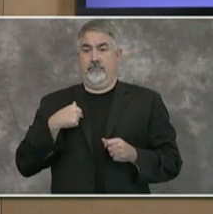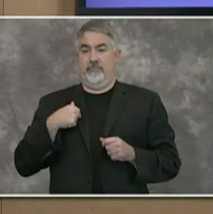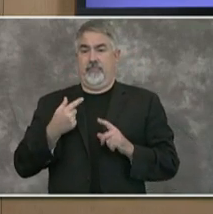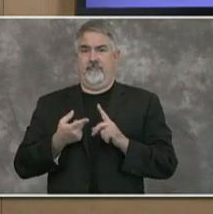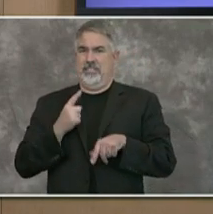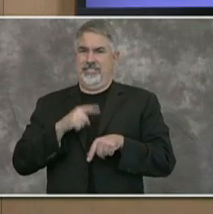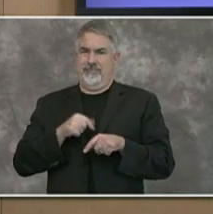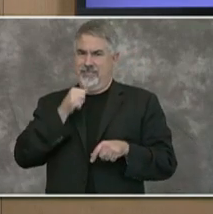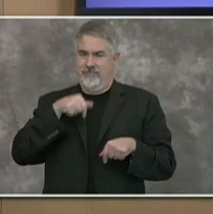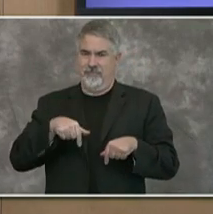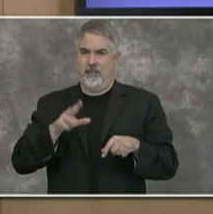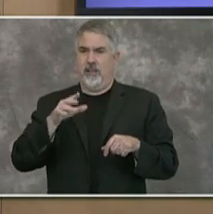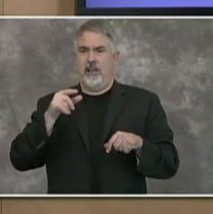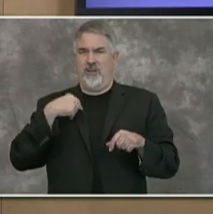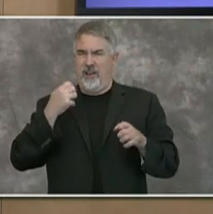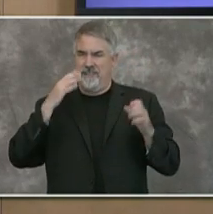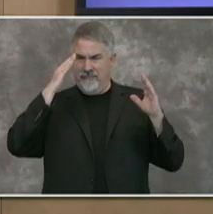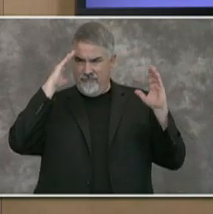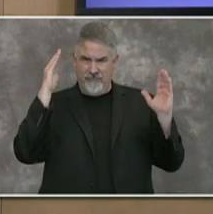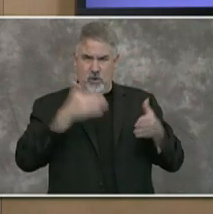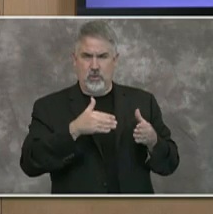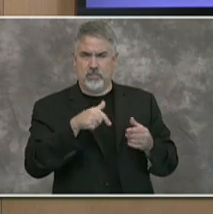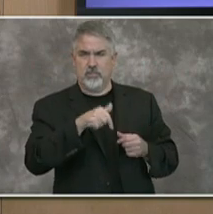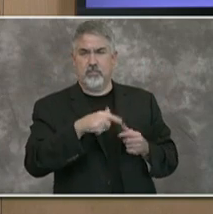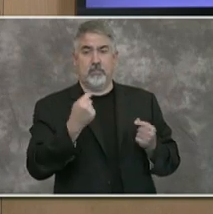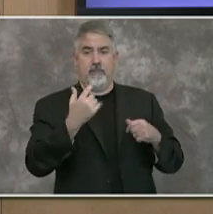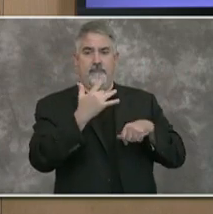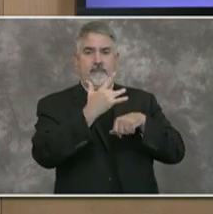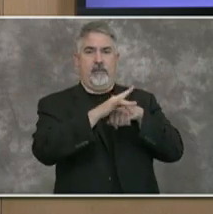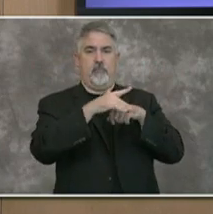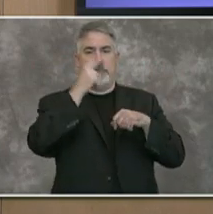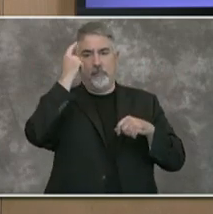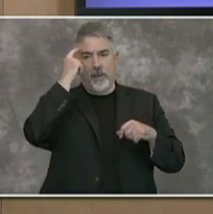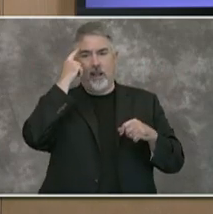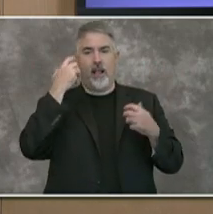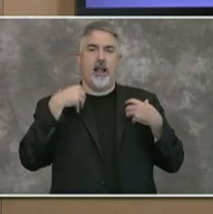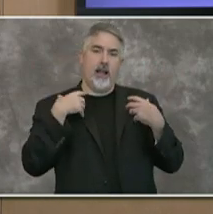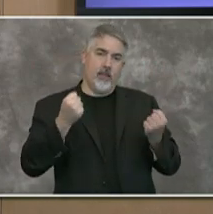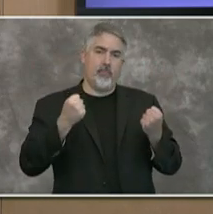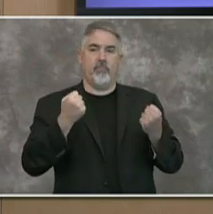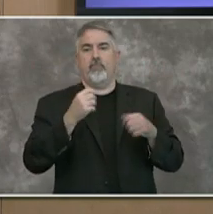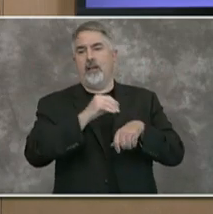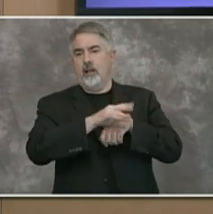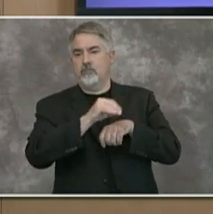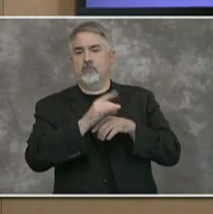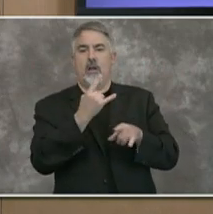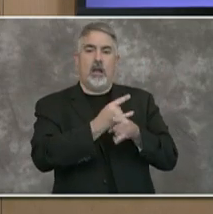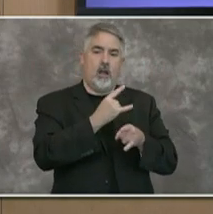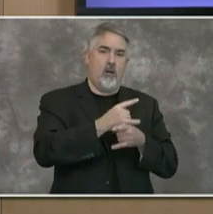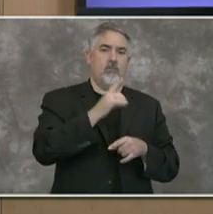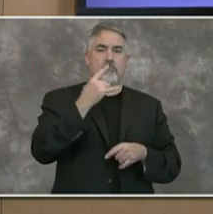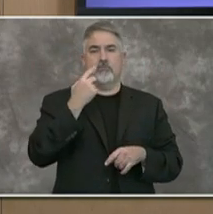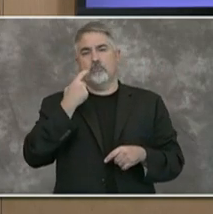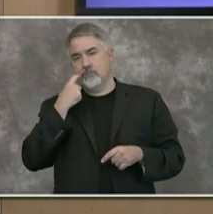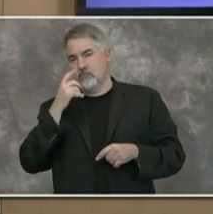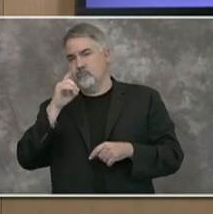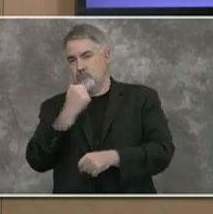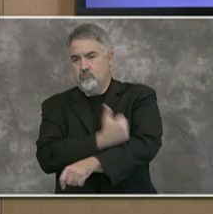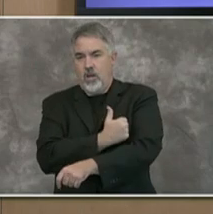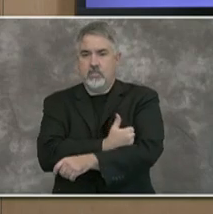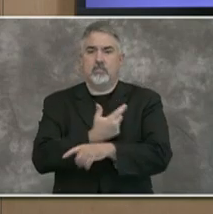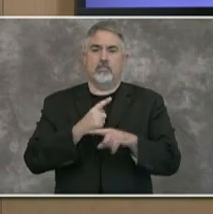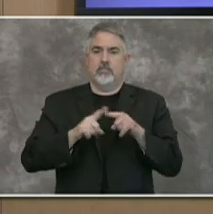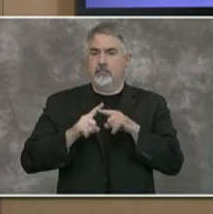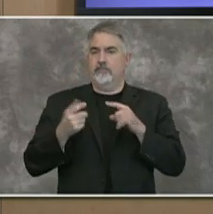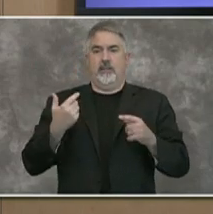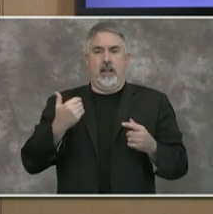on the availability of mental health services, of drug treatment services, alcohol treatment services, some coping mechanism and devices,